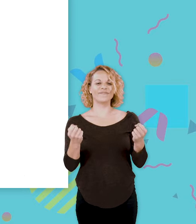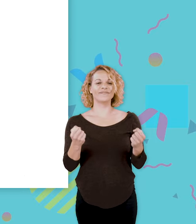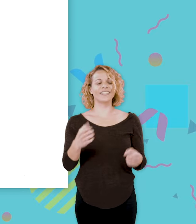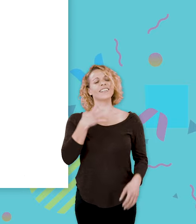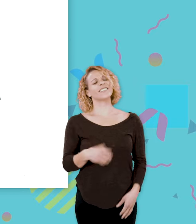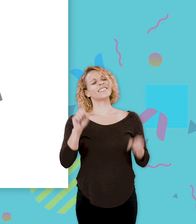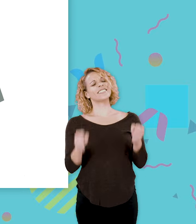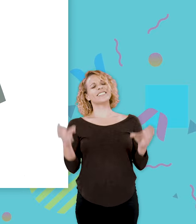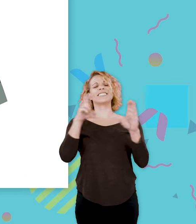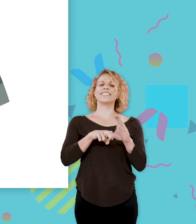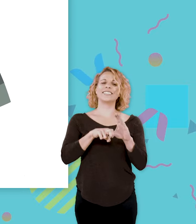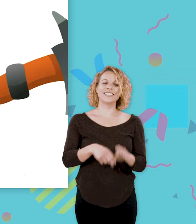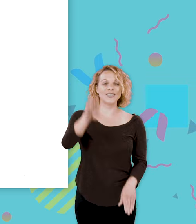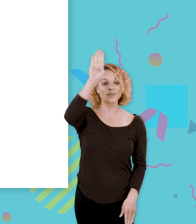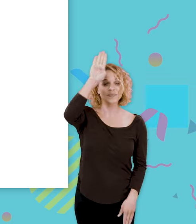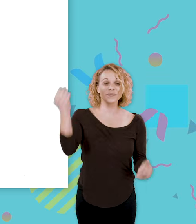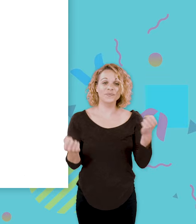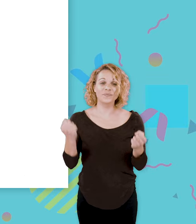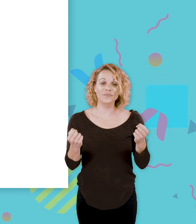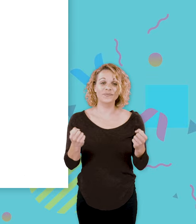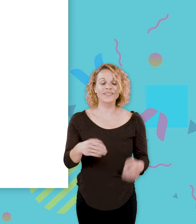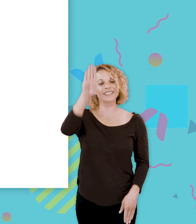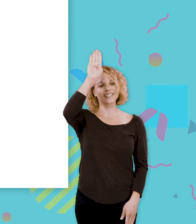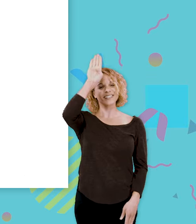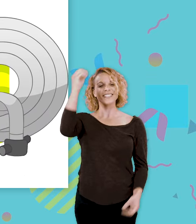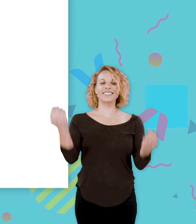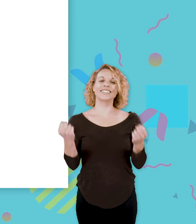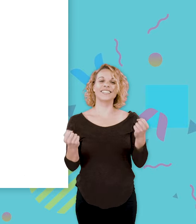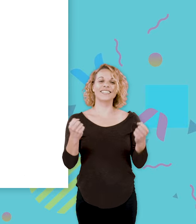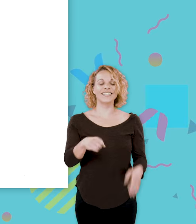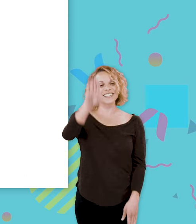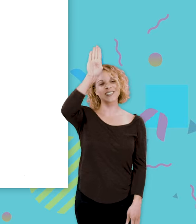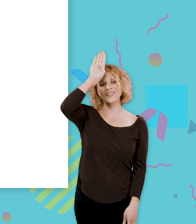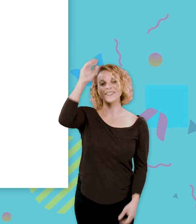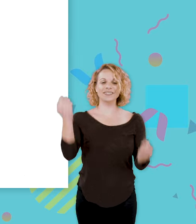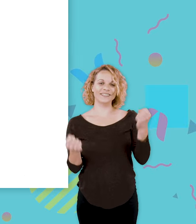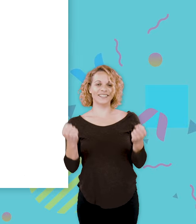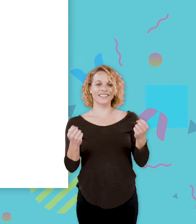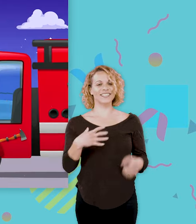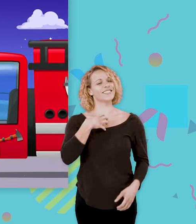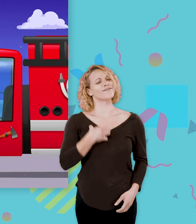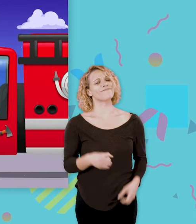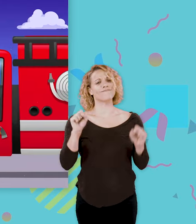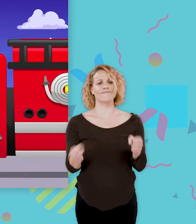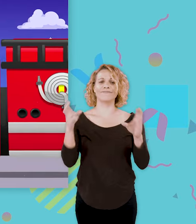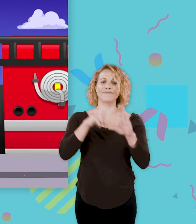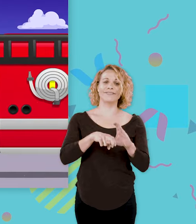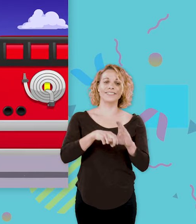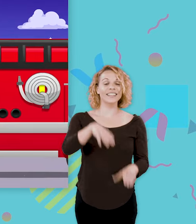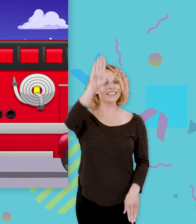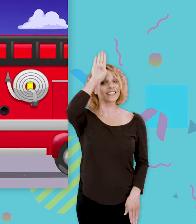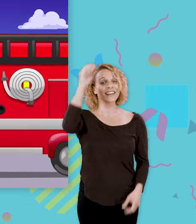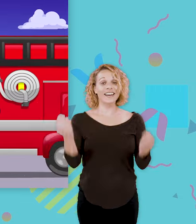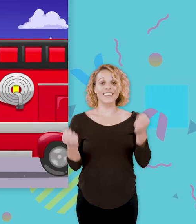fire truck, I wish I could ride a fire truck. Fire truck, fire truck, I wish I